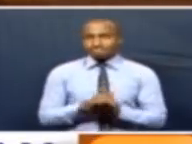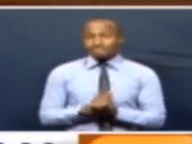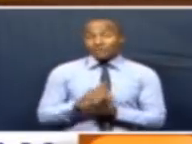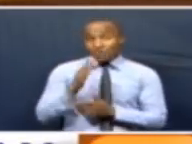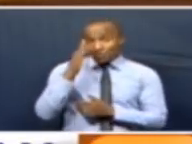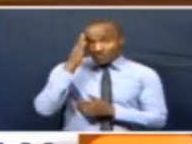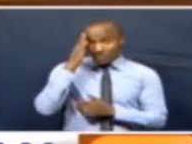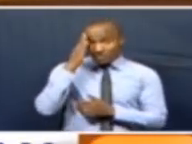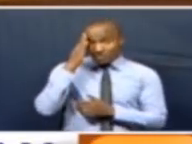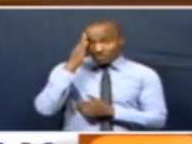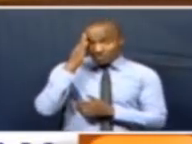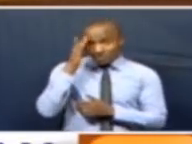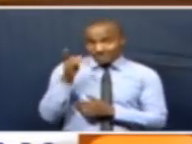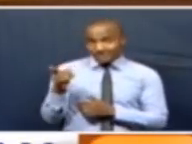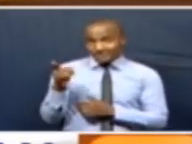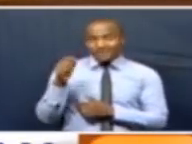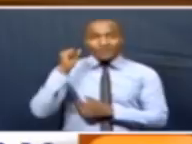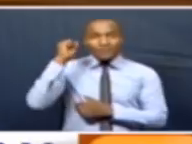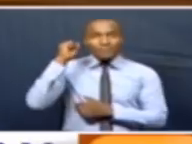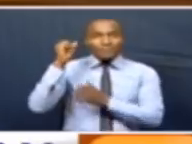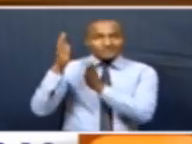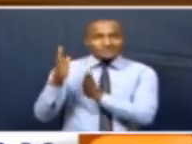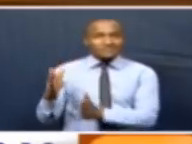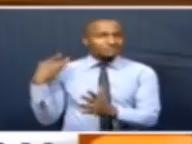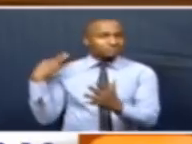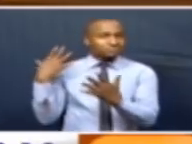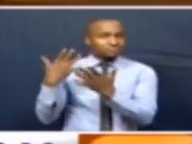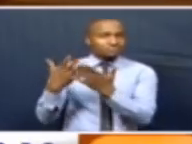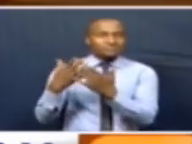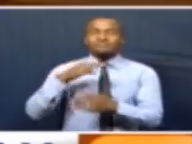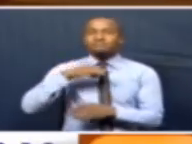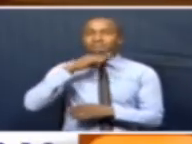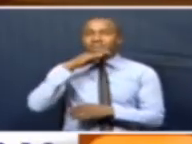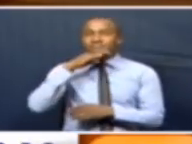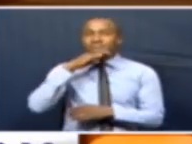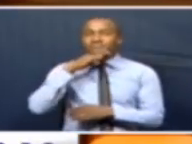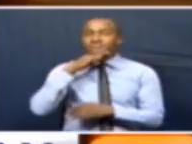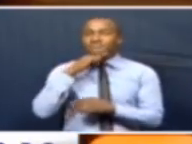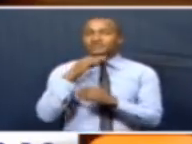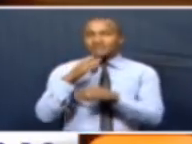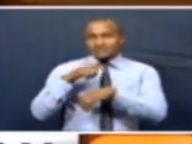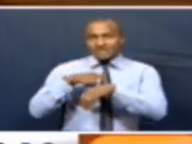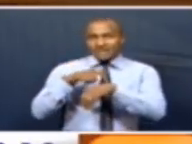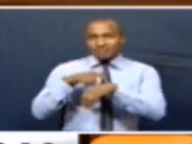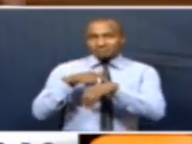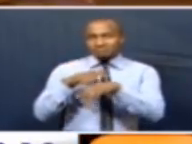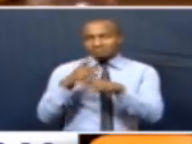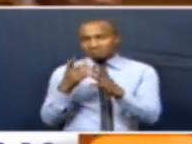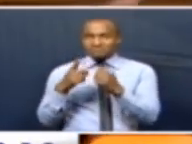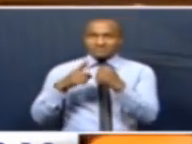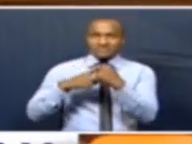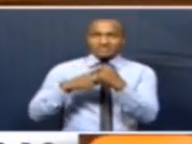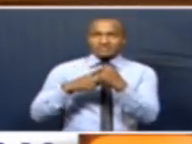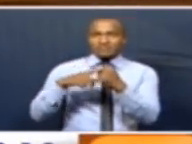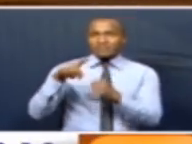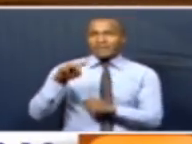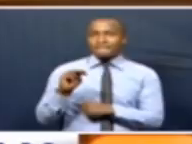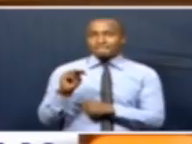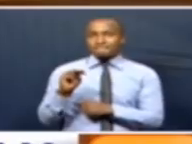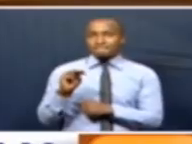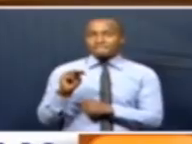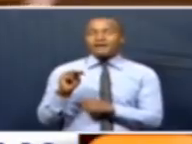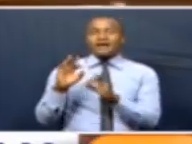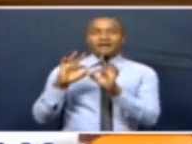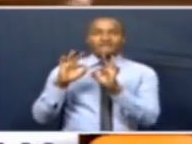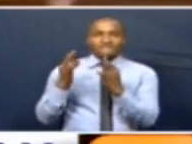is that the veteran politician passed on at exactly 6:10 p.m. And what we know who is inside in terms of